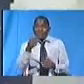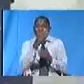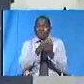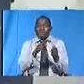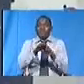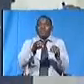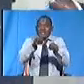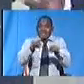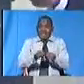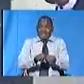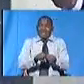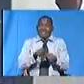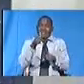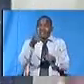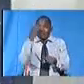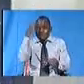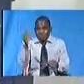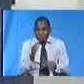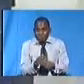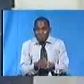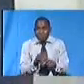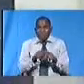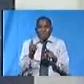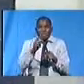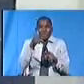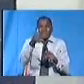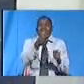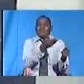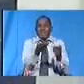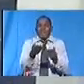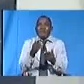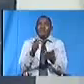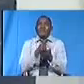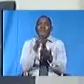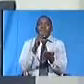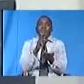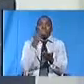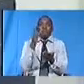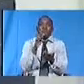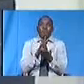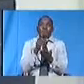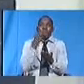agent that brought a pink sheet to you, based on which you are saying these polling stations were known.